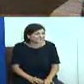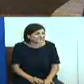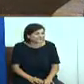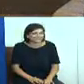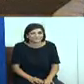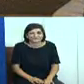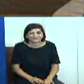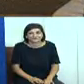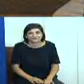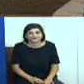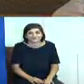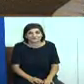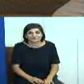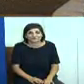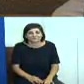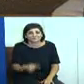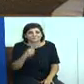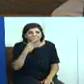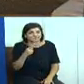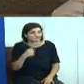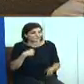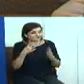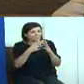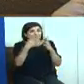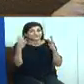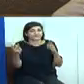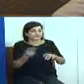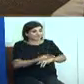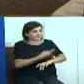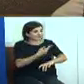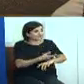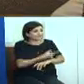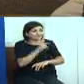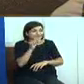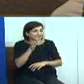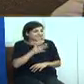I said one Sunday, I am the rainbow sheep of my family.